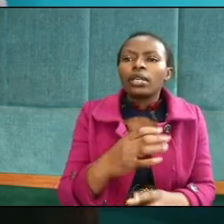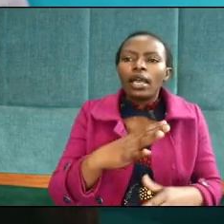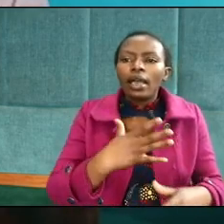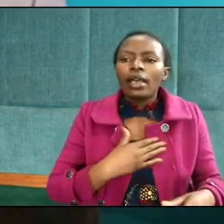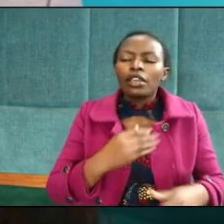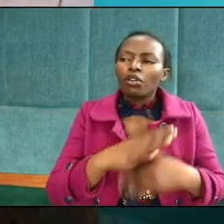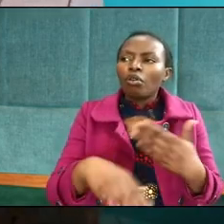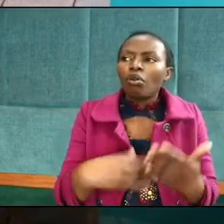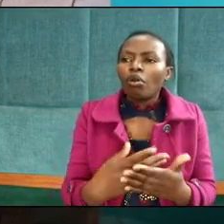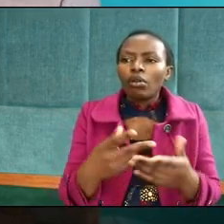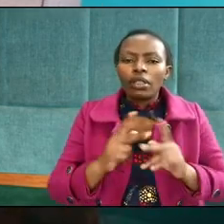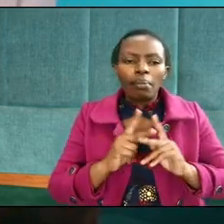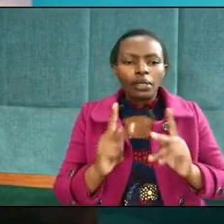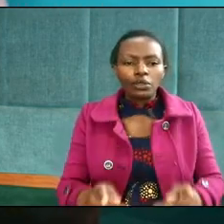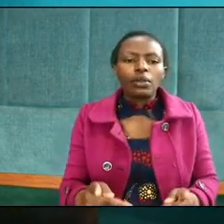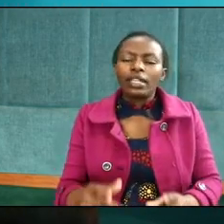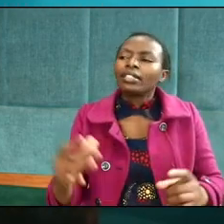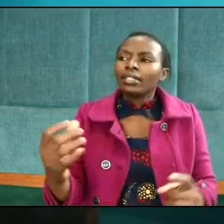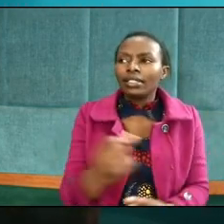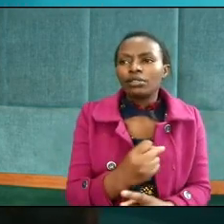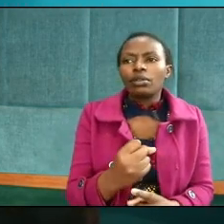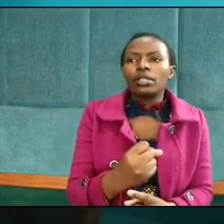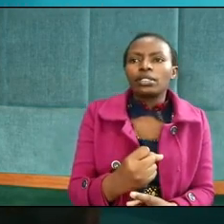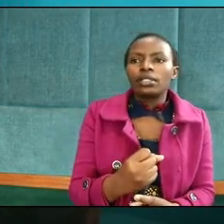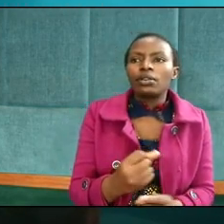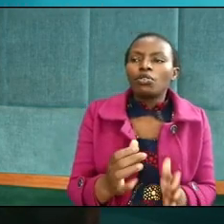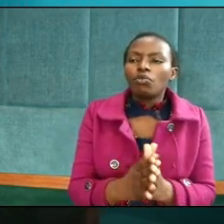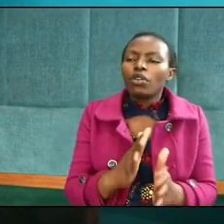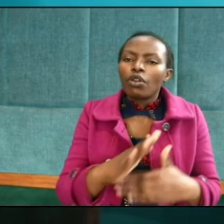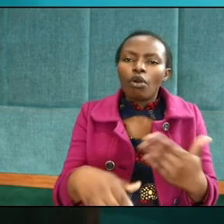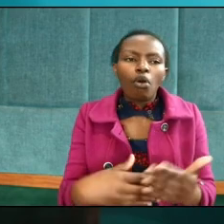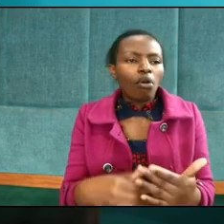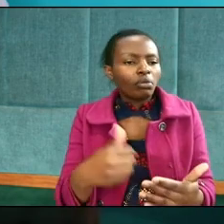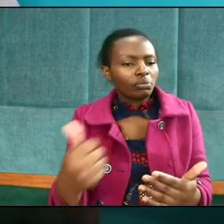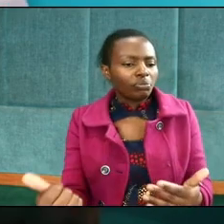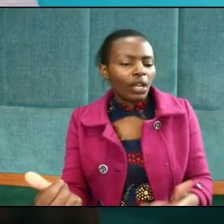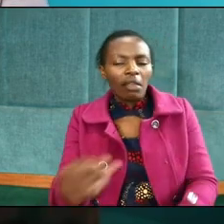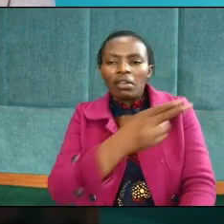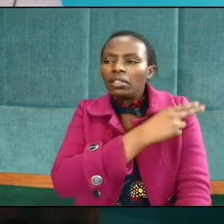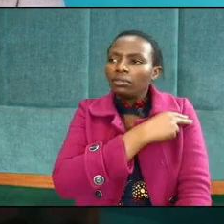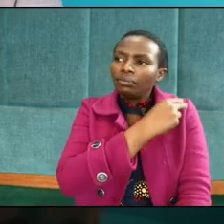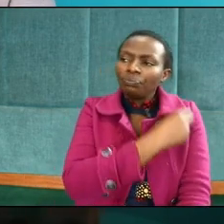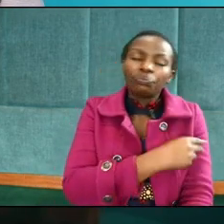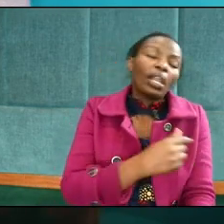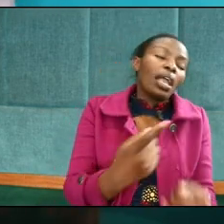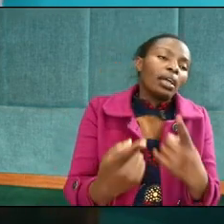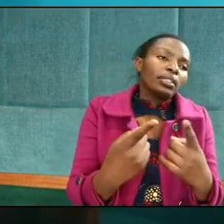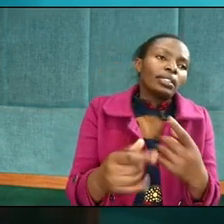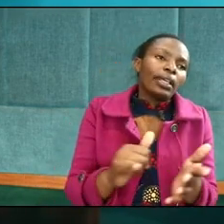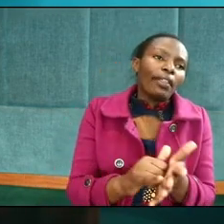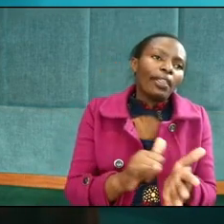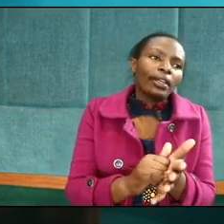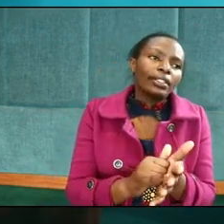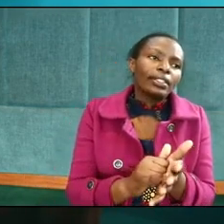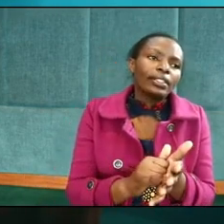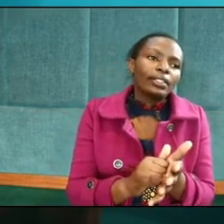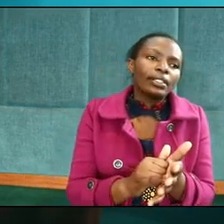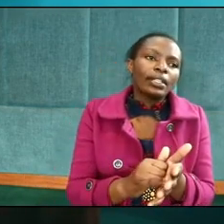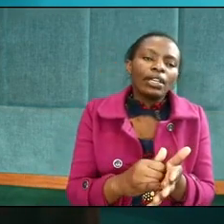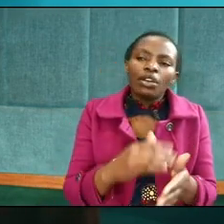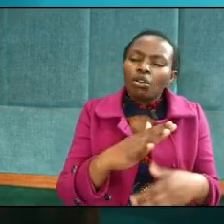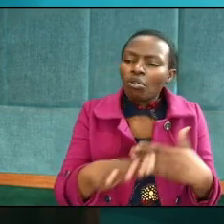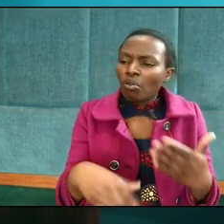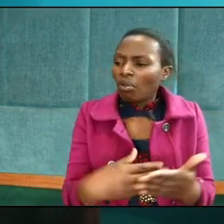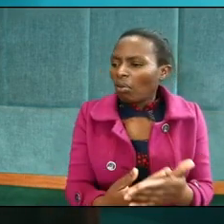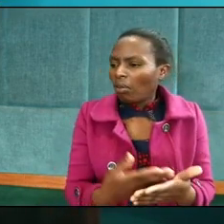and Alzheimer's disease. They also argued that it also leads